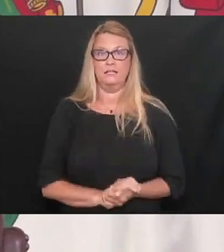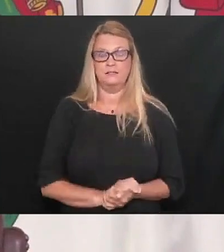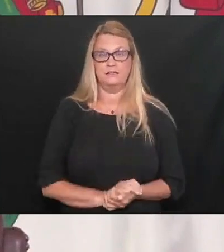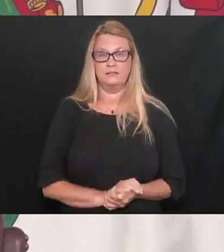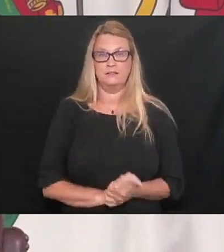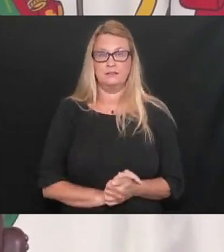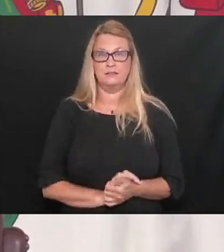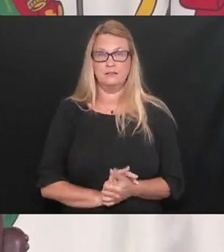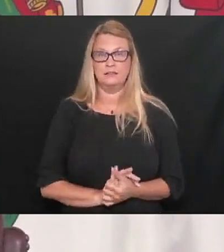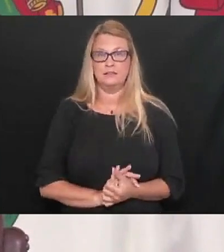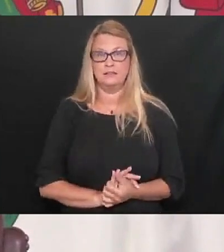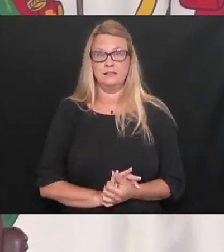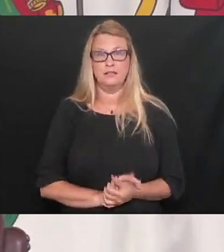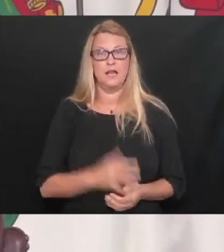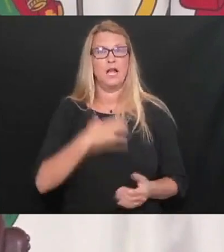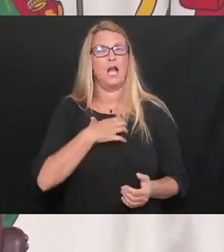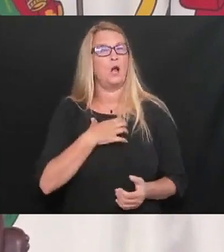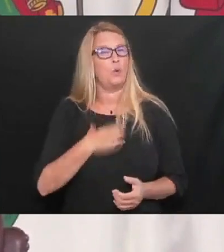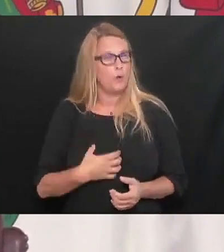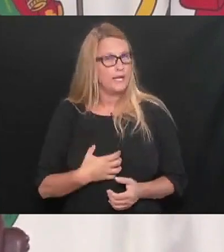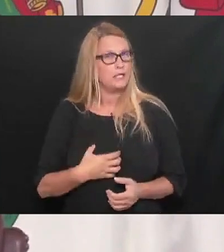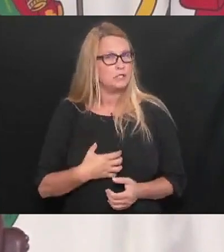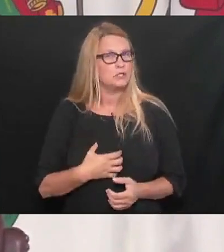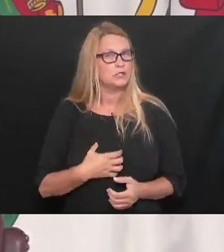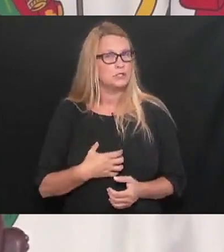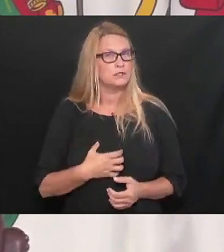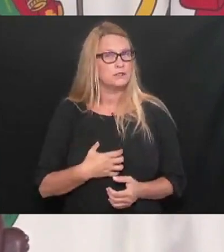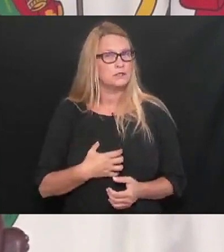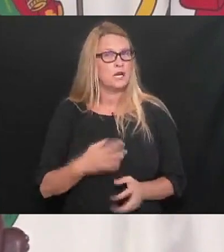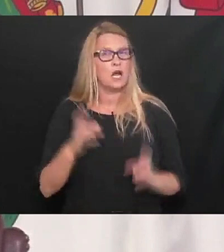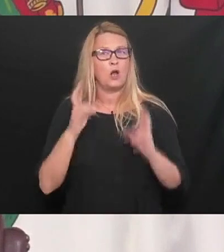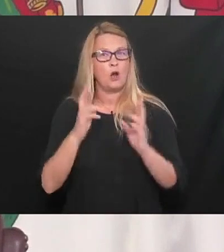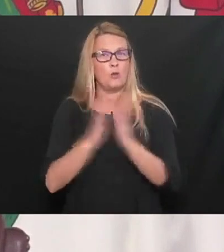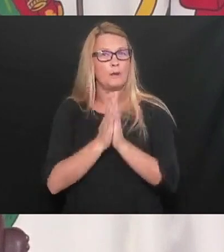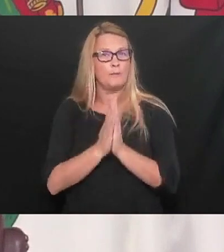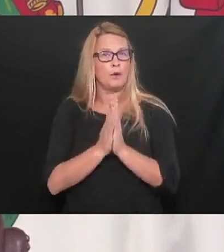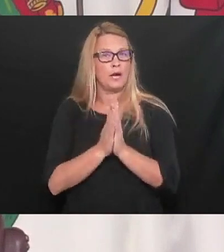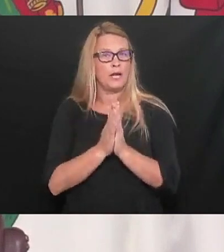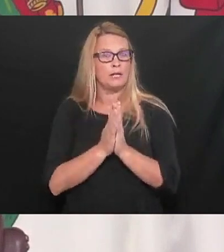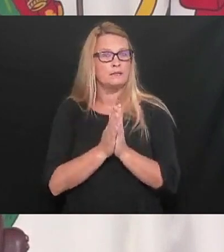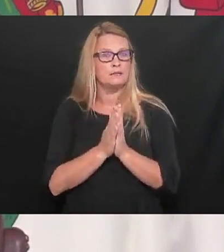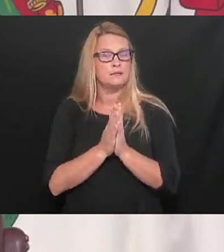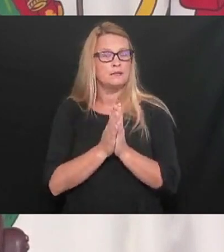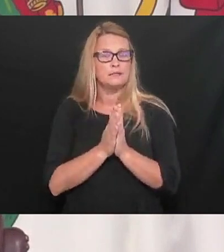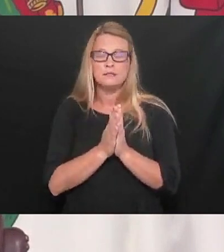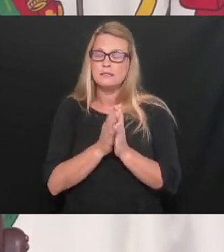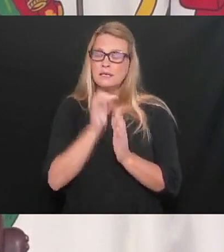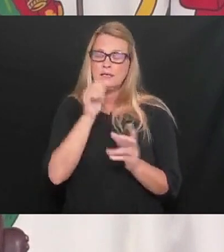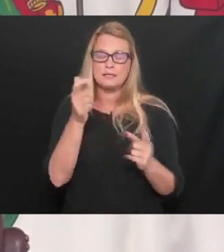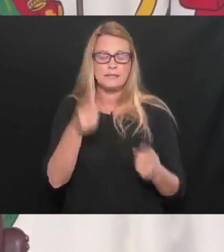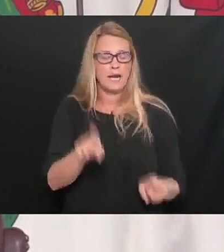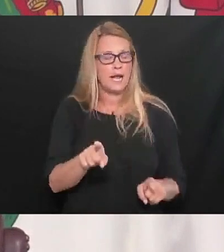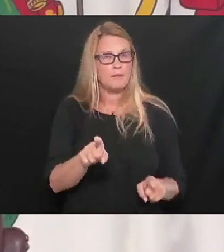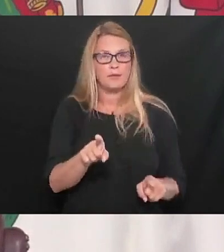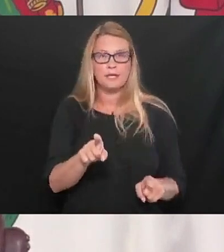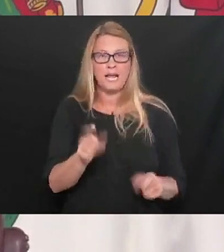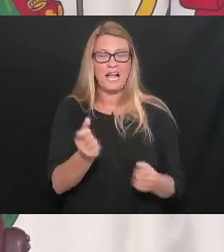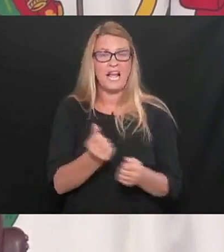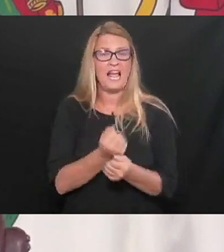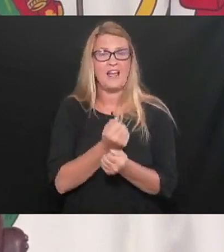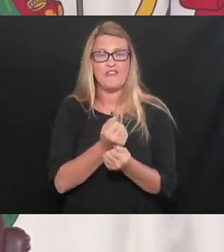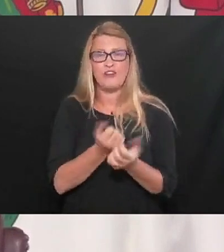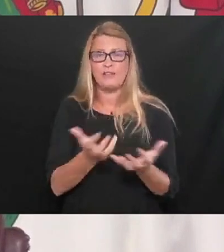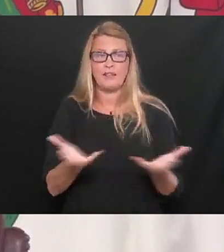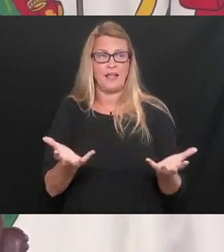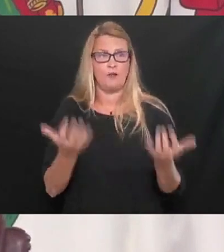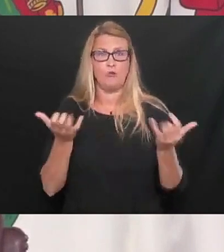I wish to goodness, and I hope and pray we're not going to get there, but I am telling you right now, everything is absolutely on the